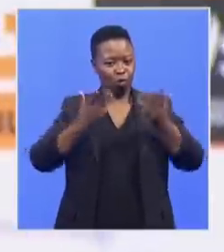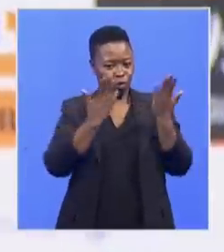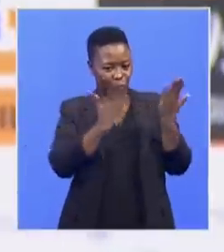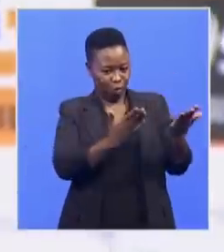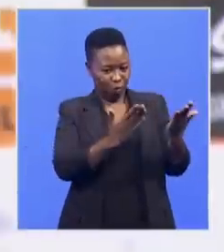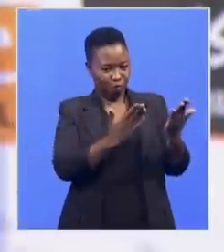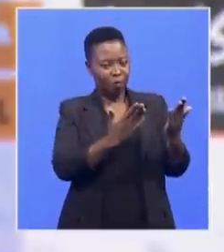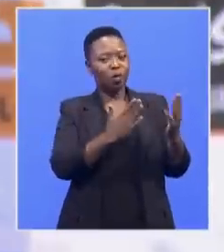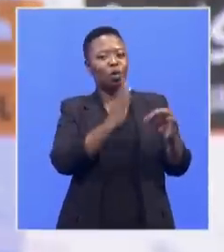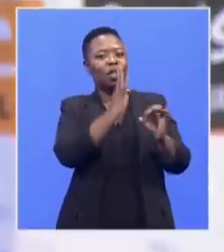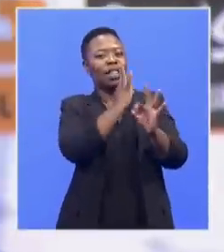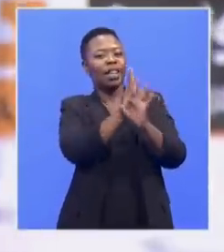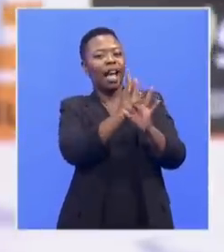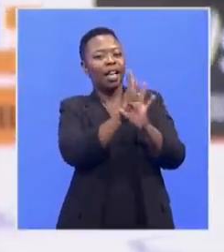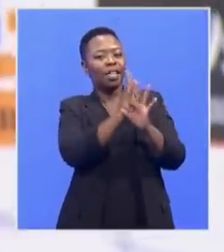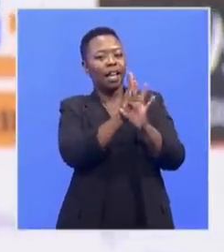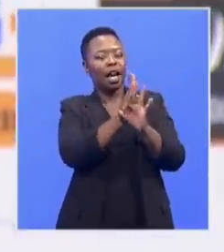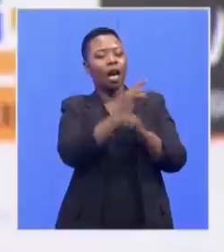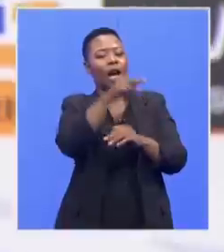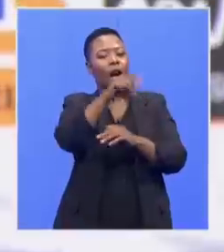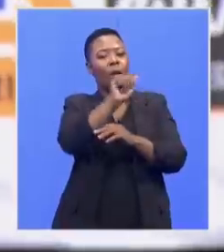Ntate Paul Mashatile.